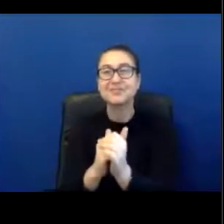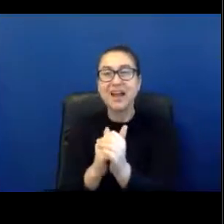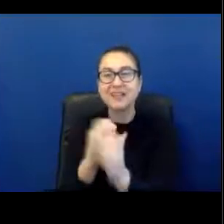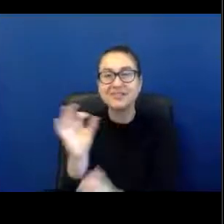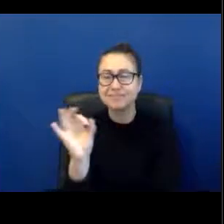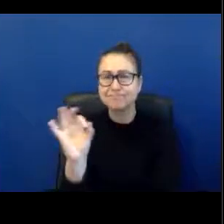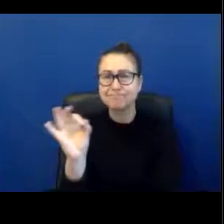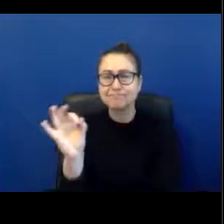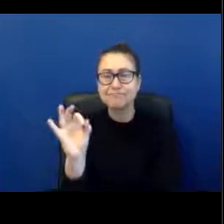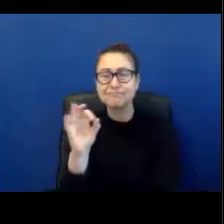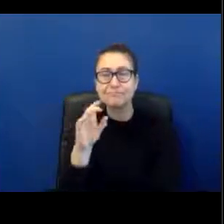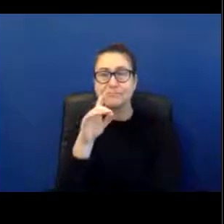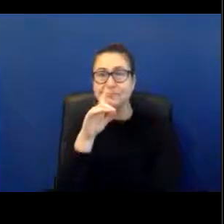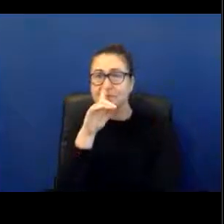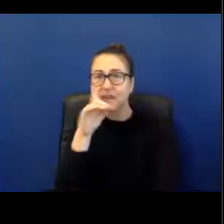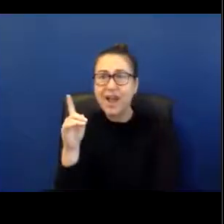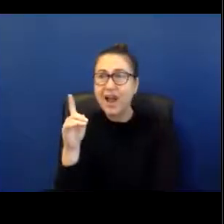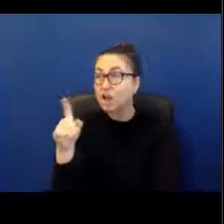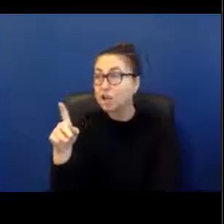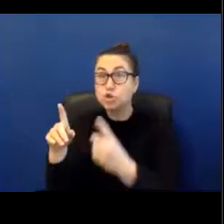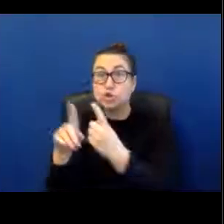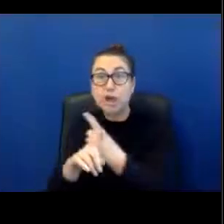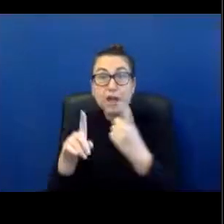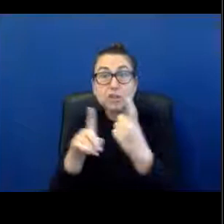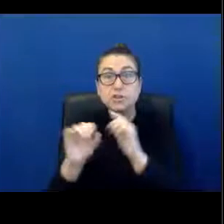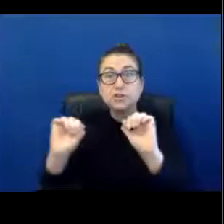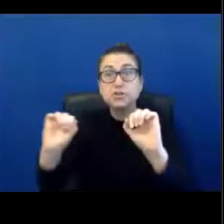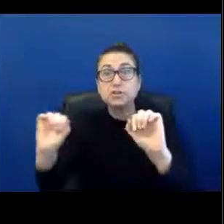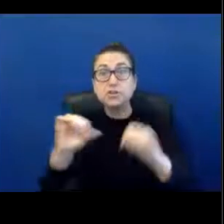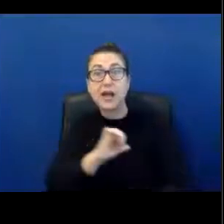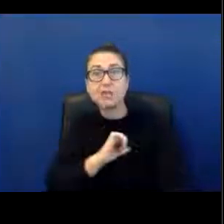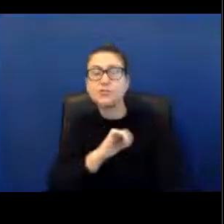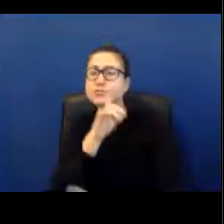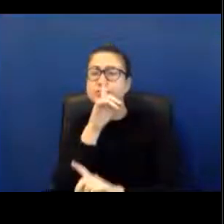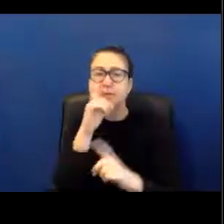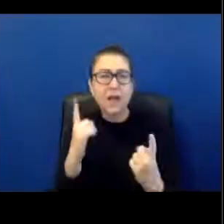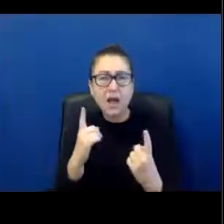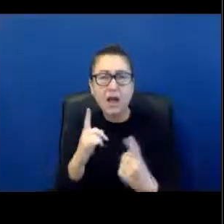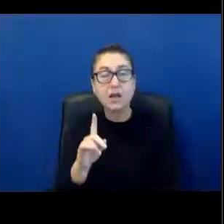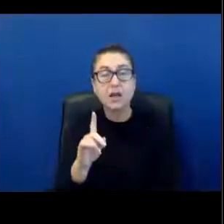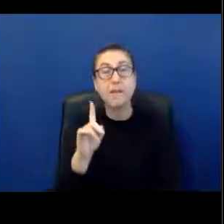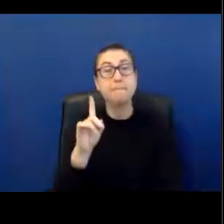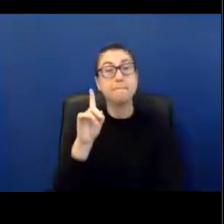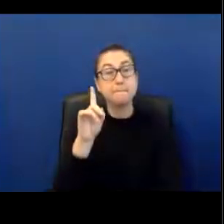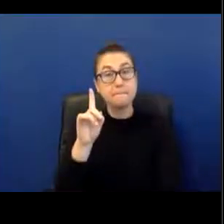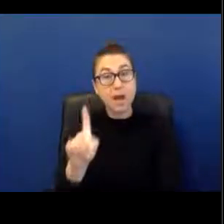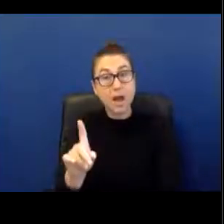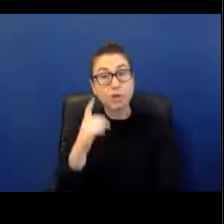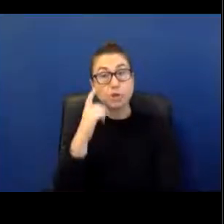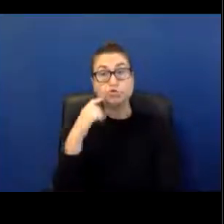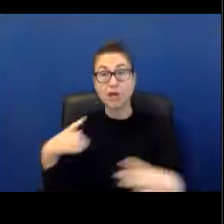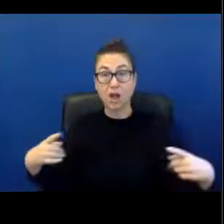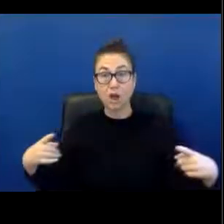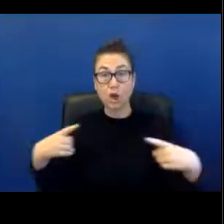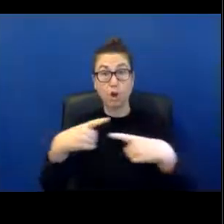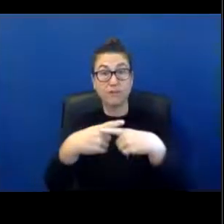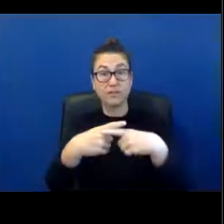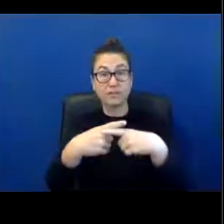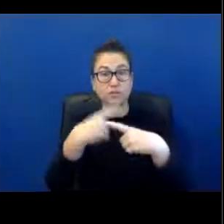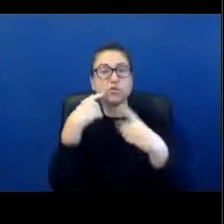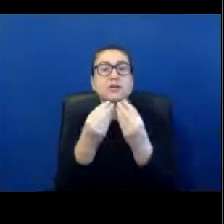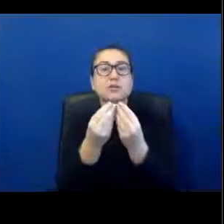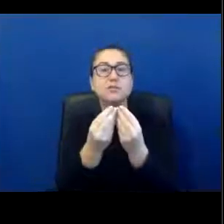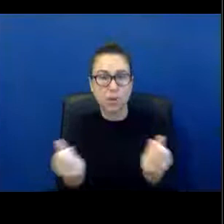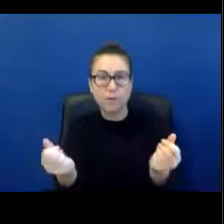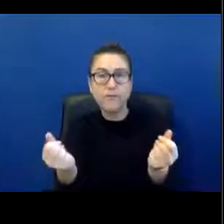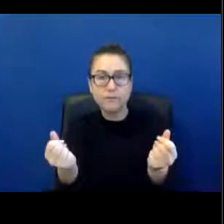we were doing that, we would have gone out of business a long time ago. But what we are trying to do is resolve conflict. And if you can